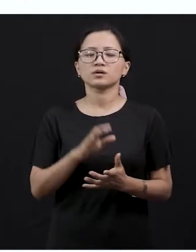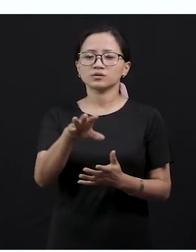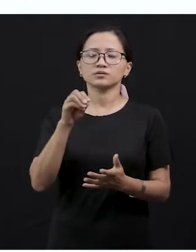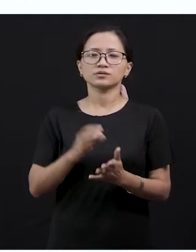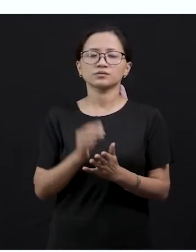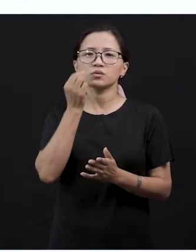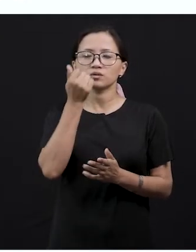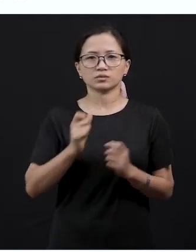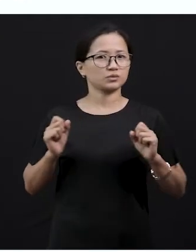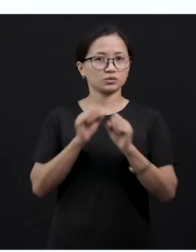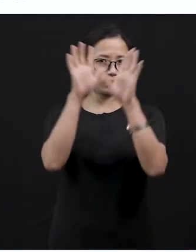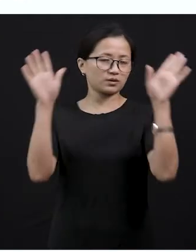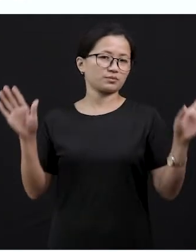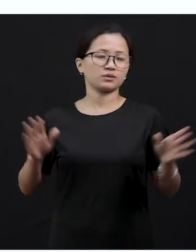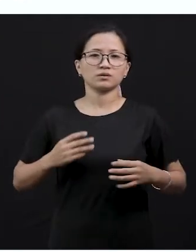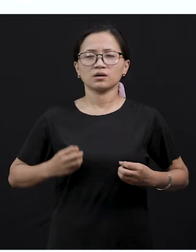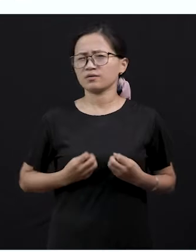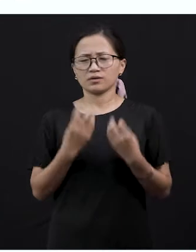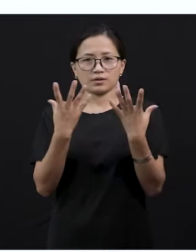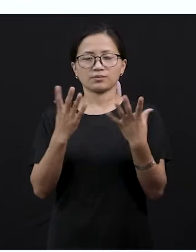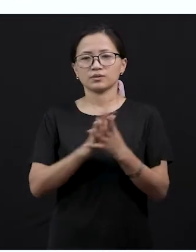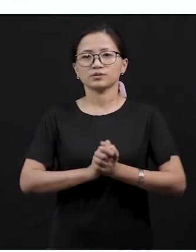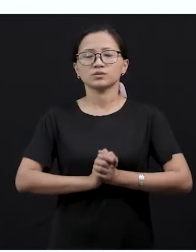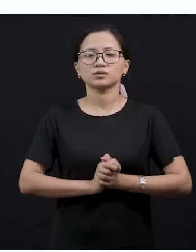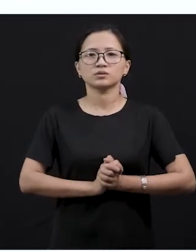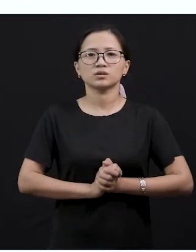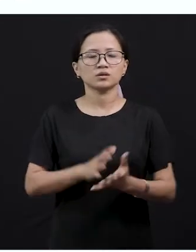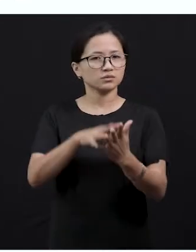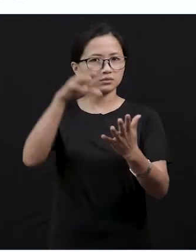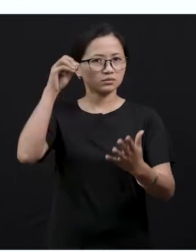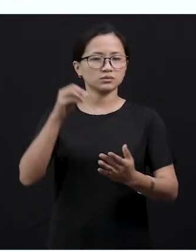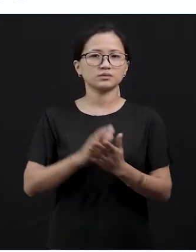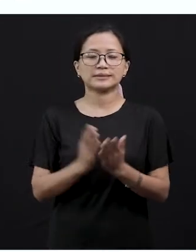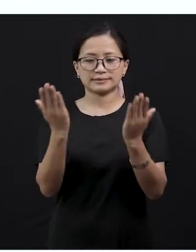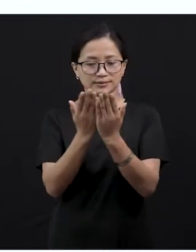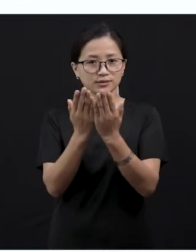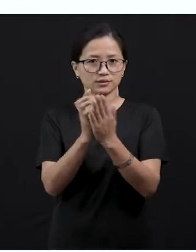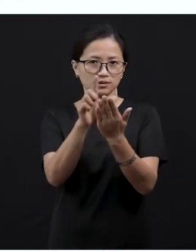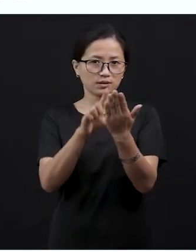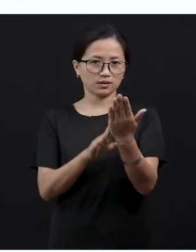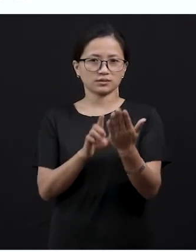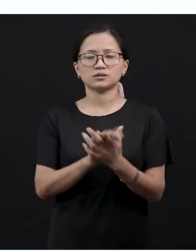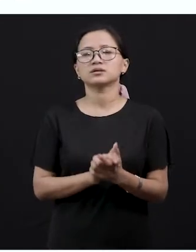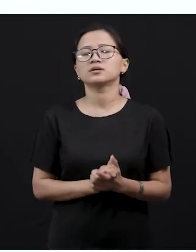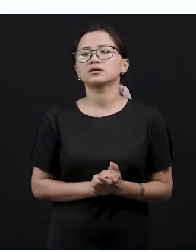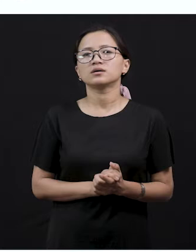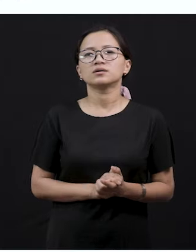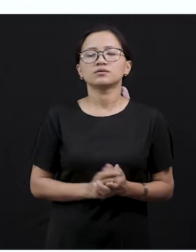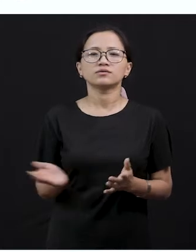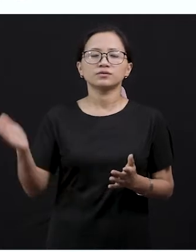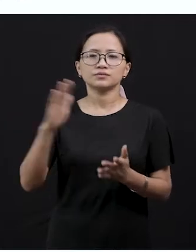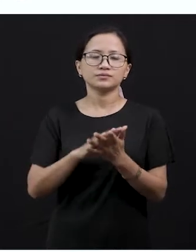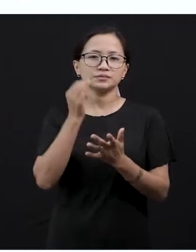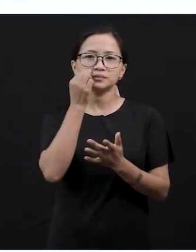father, they get excited. So the girls are very excited to learn to read the letter and to get a letter